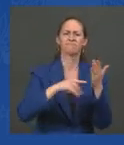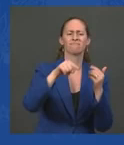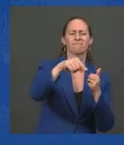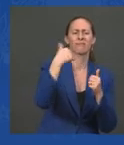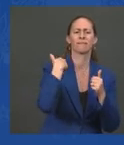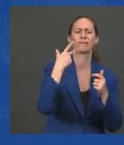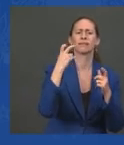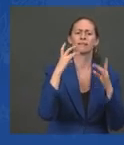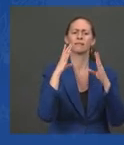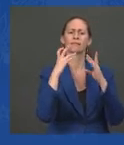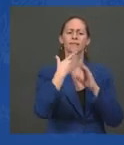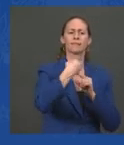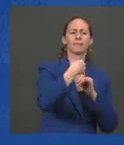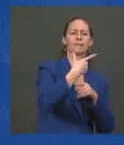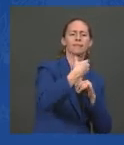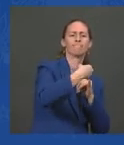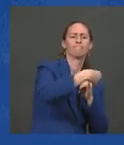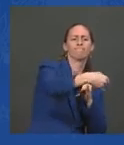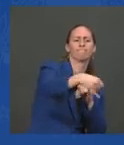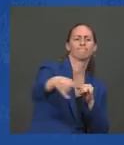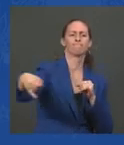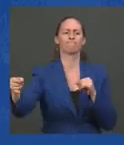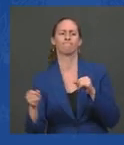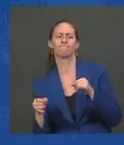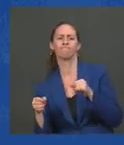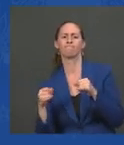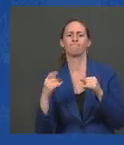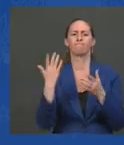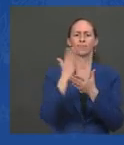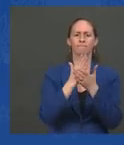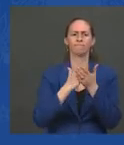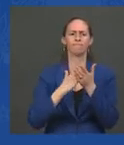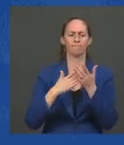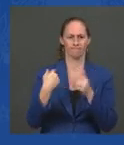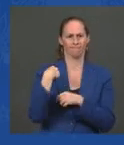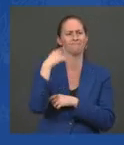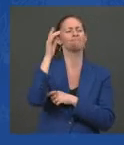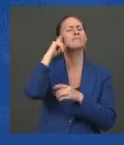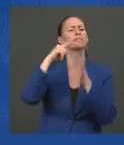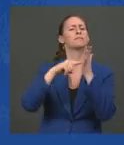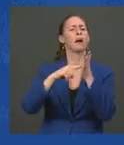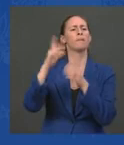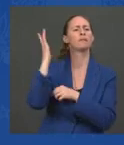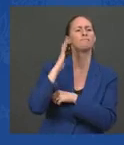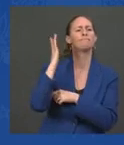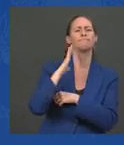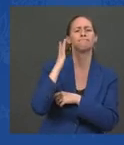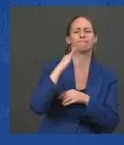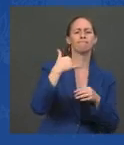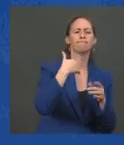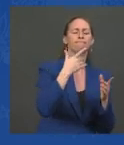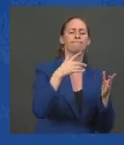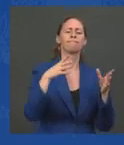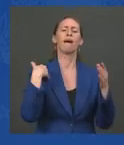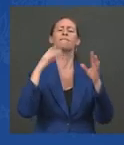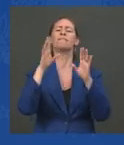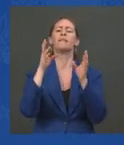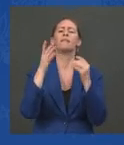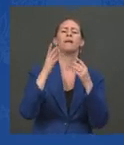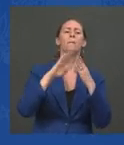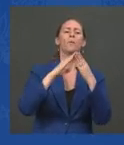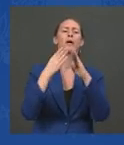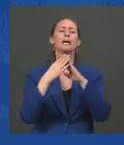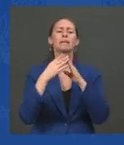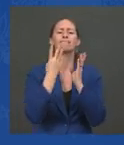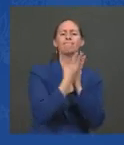of in America, because I lived in a fence-line community called Claymont, Delaware. We used to get up in the morning, not a joke, when I